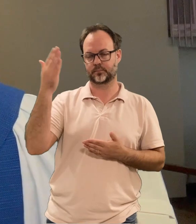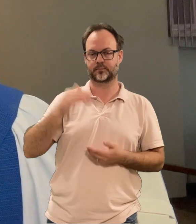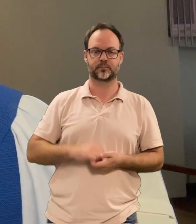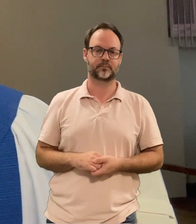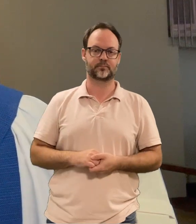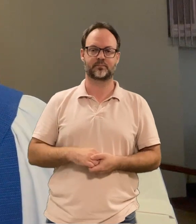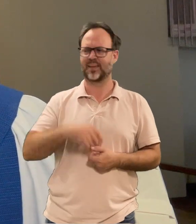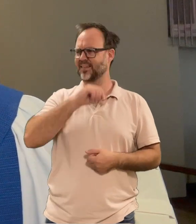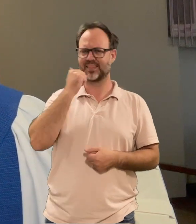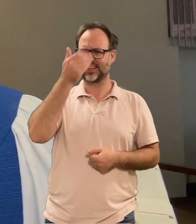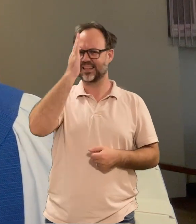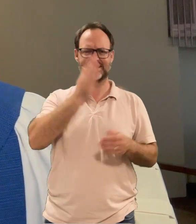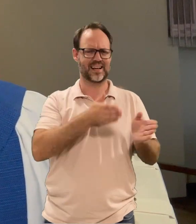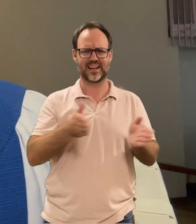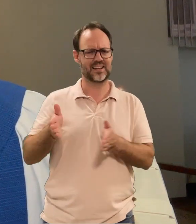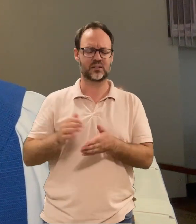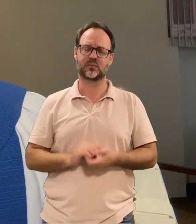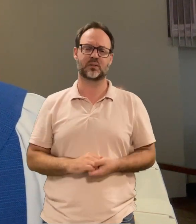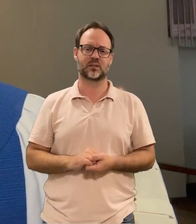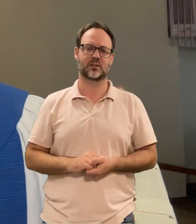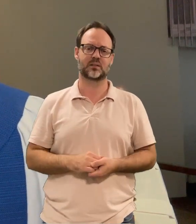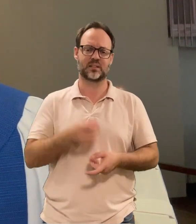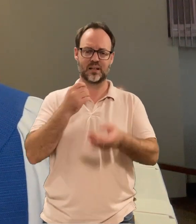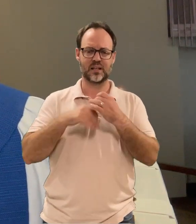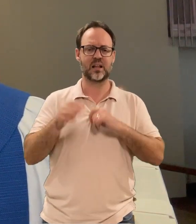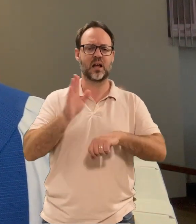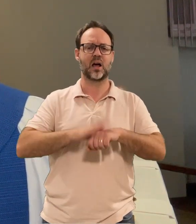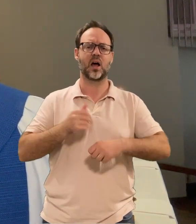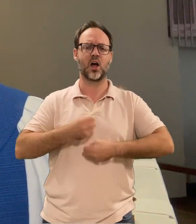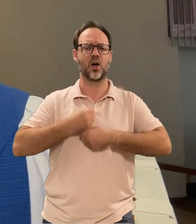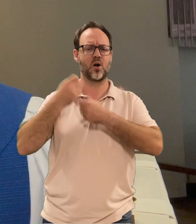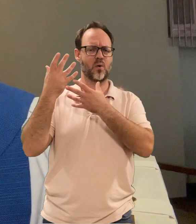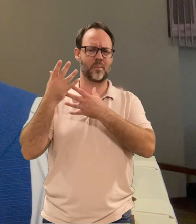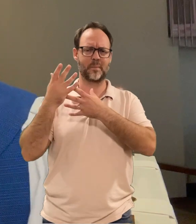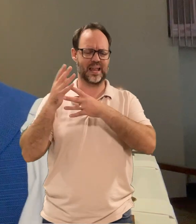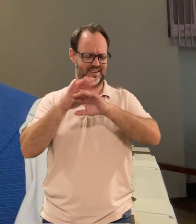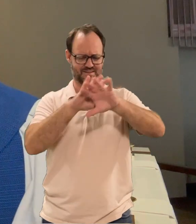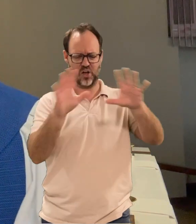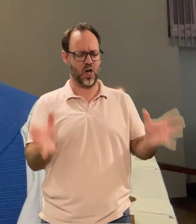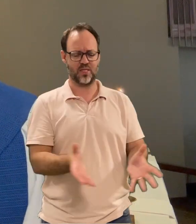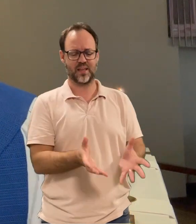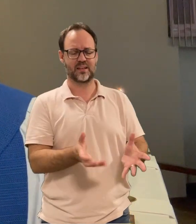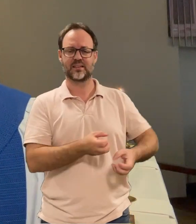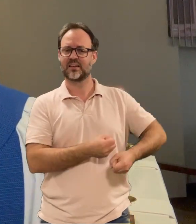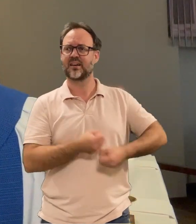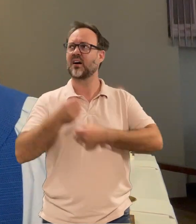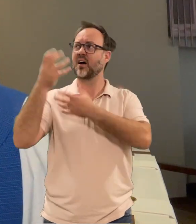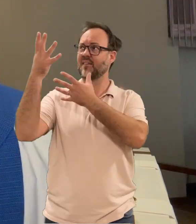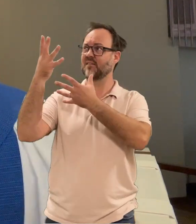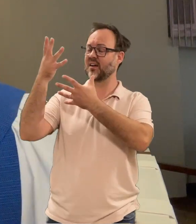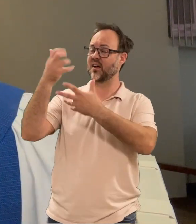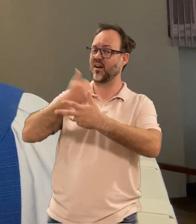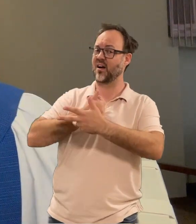end. That's not God's will for you. Rather, he calls you to repent of all of that,